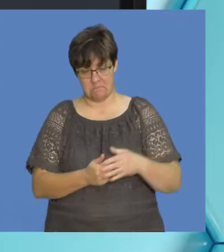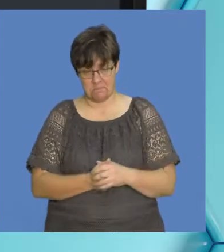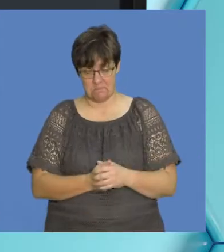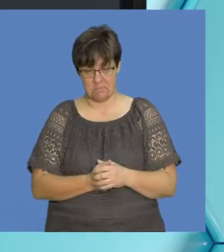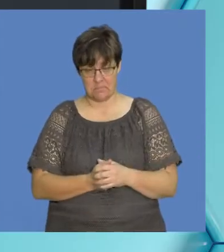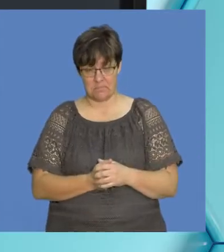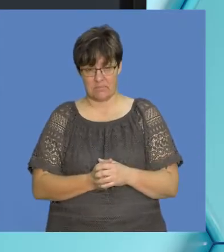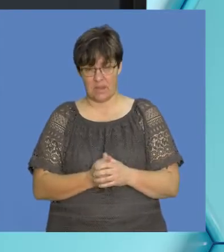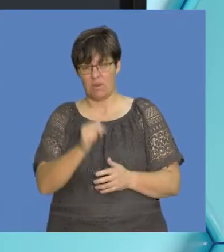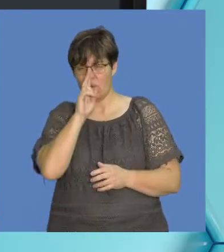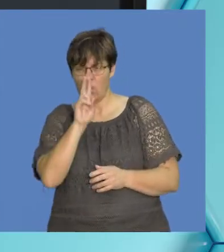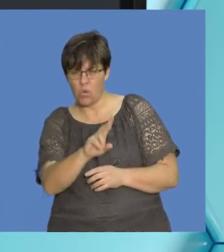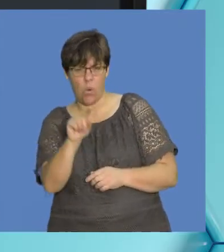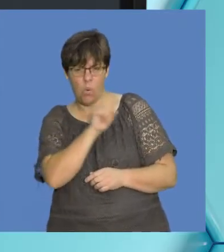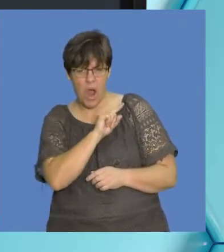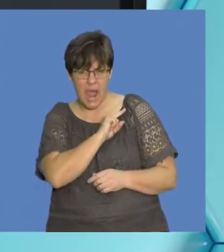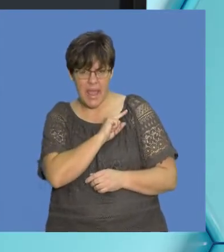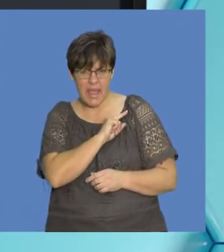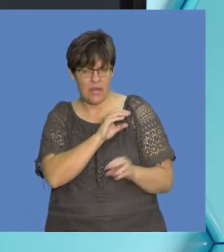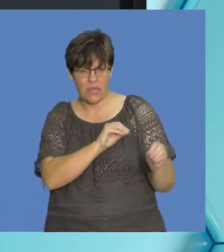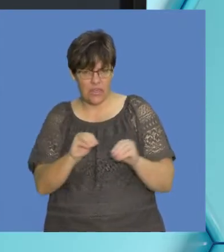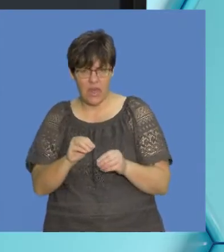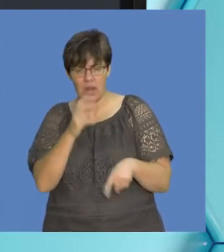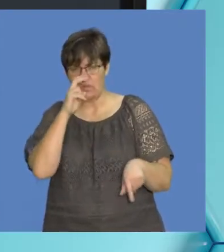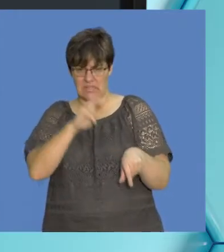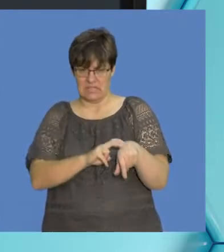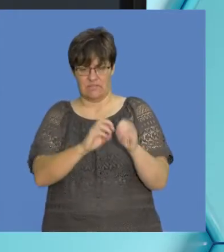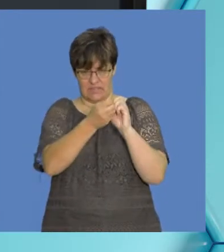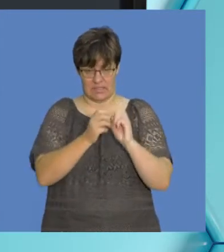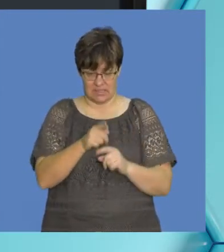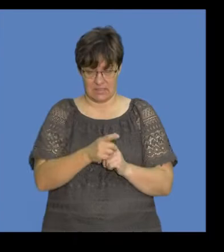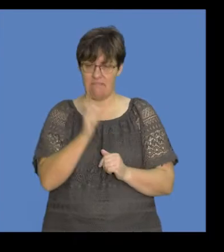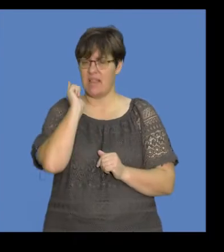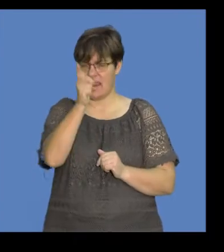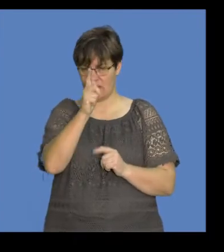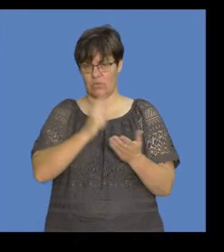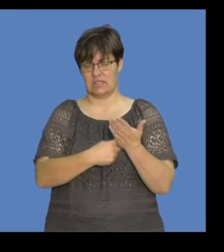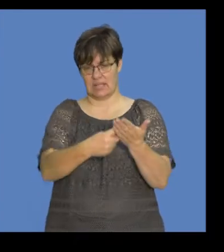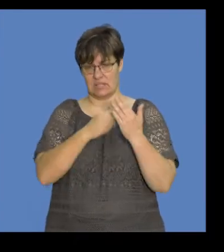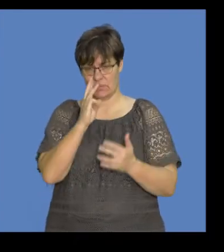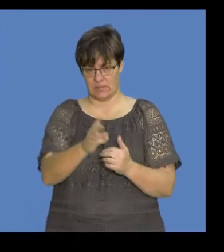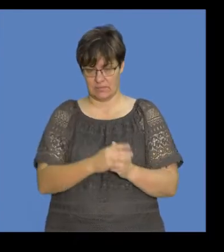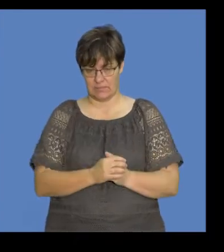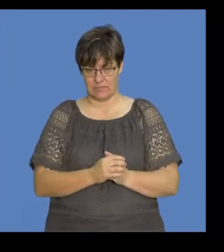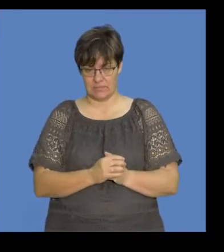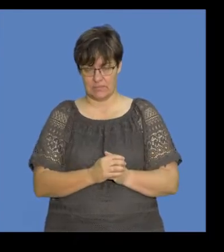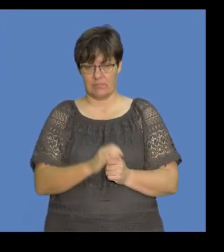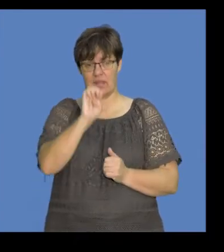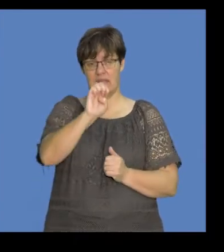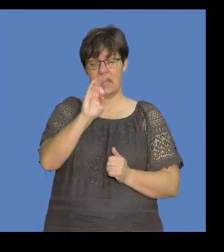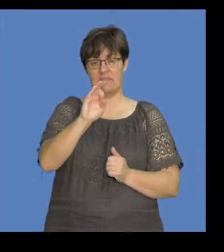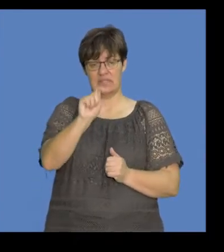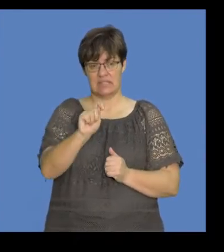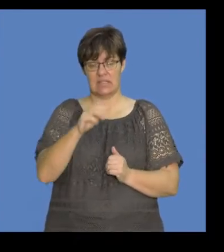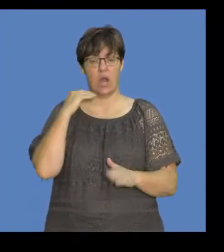Right? We'll have to look at the reasons why it is stale and do the necessary. More about that later. Right? EFTs that are